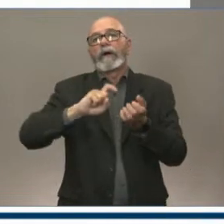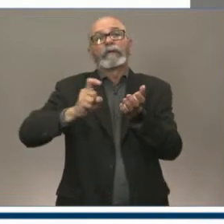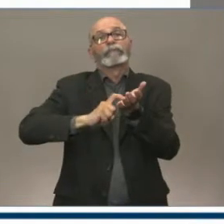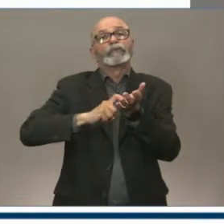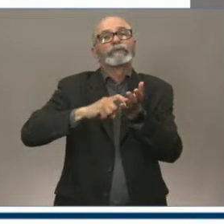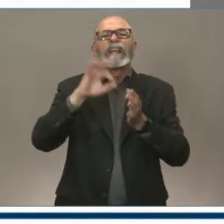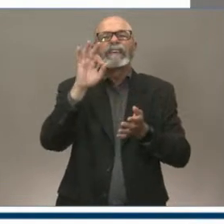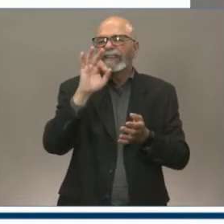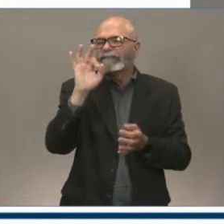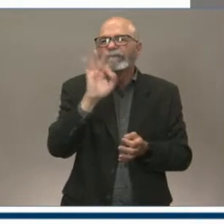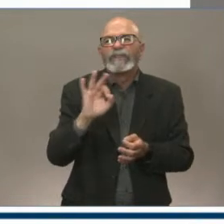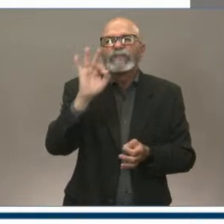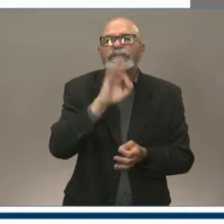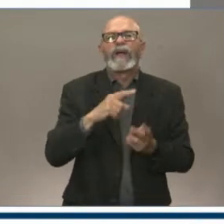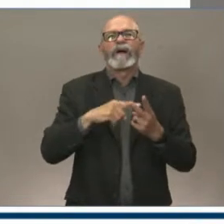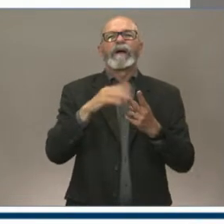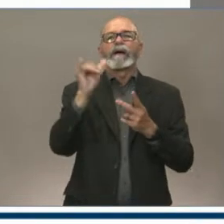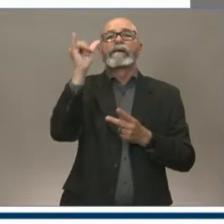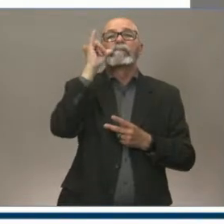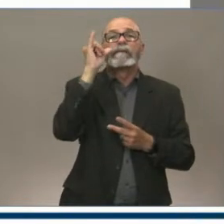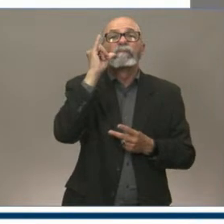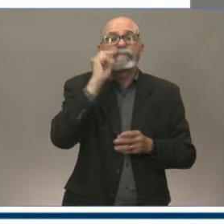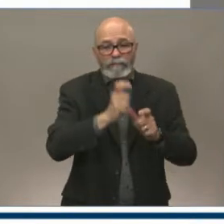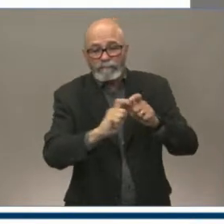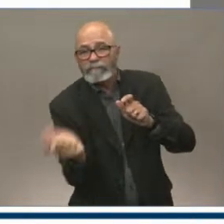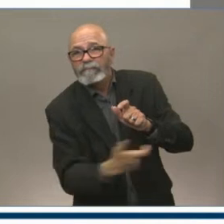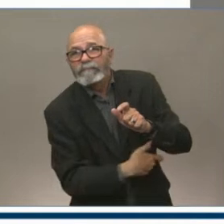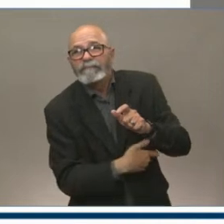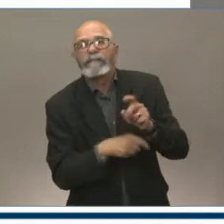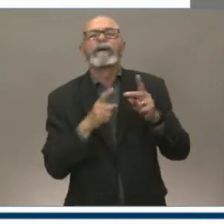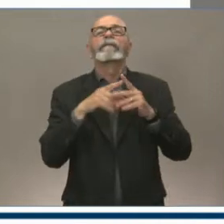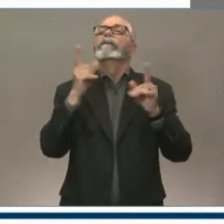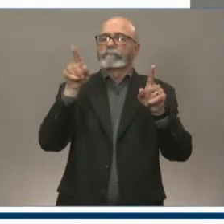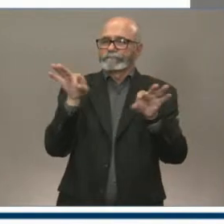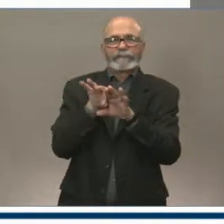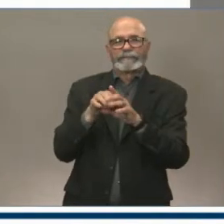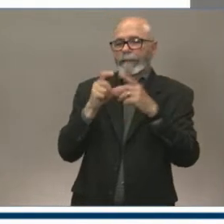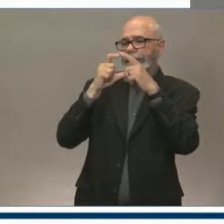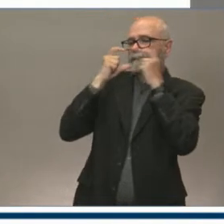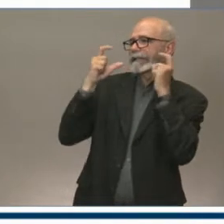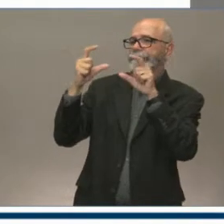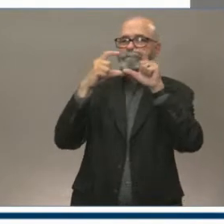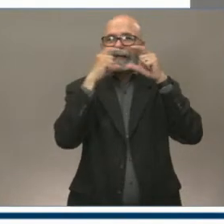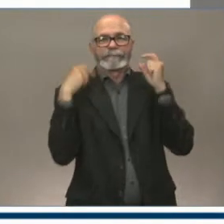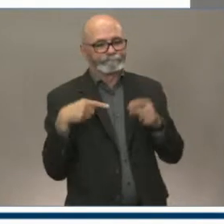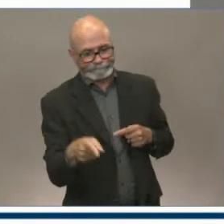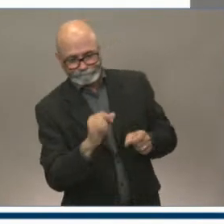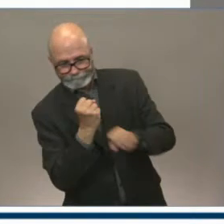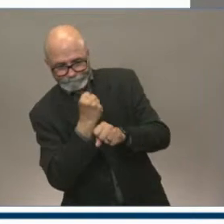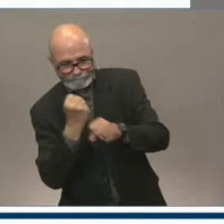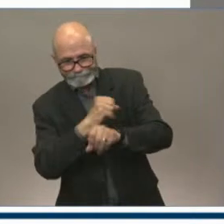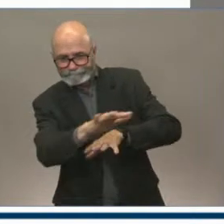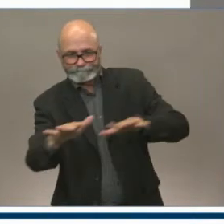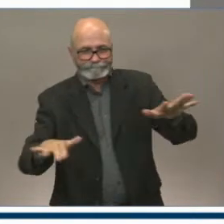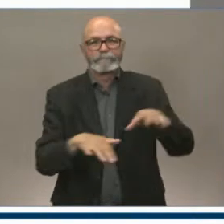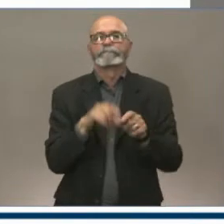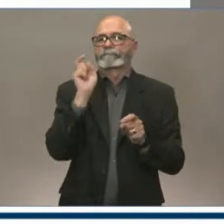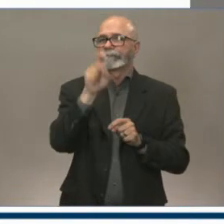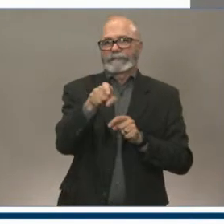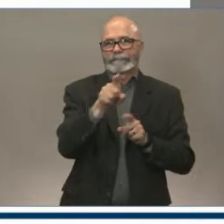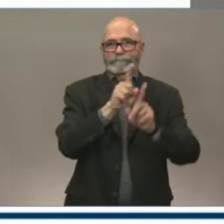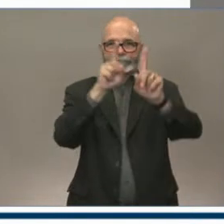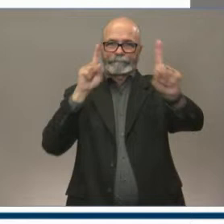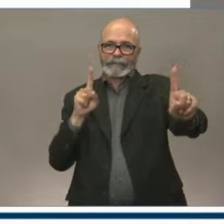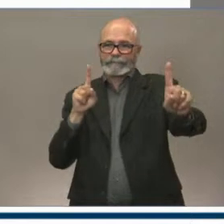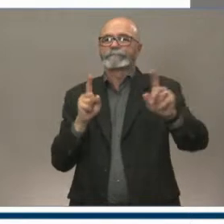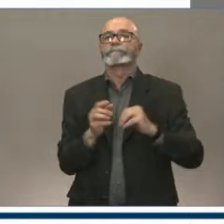provided protocols for distancing, masking, and cleaning are maintained. While public and private schools